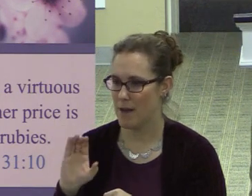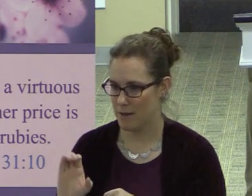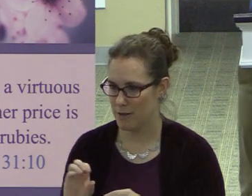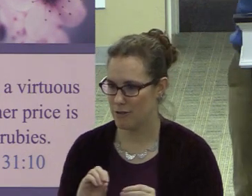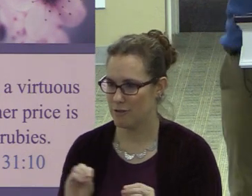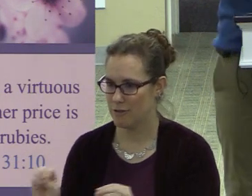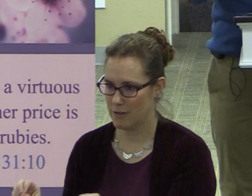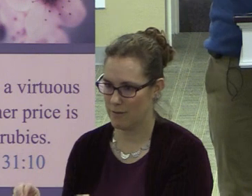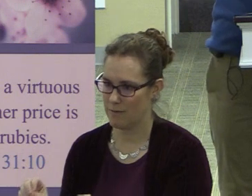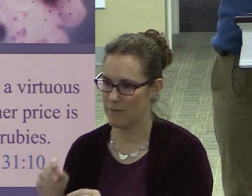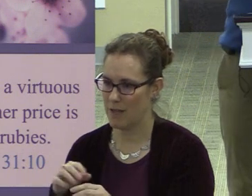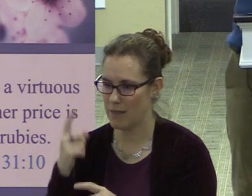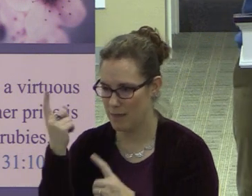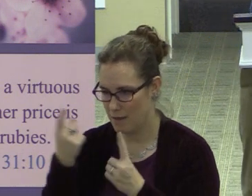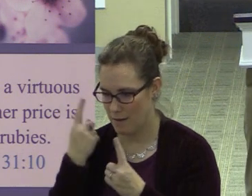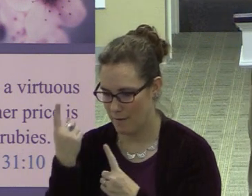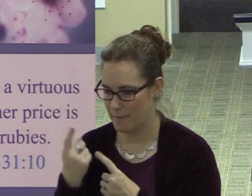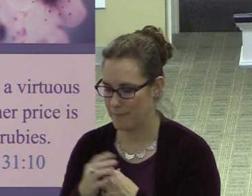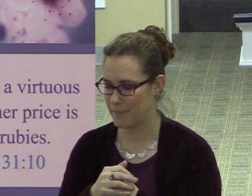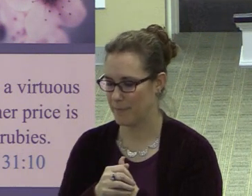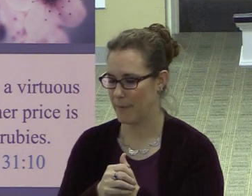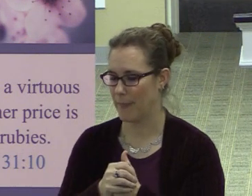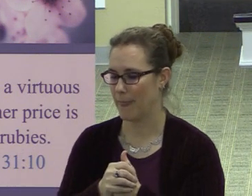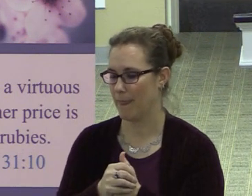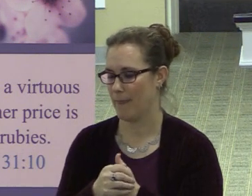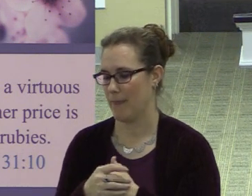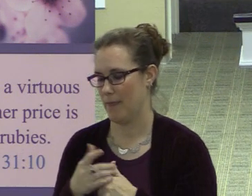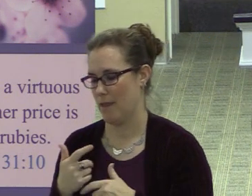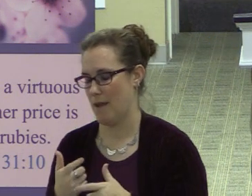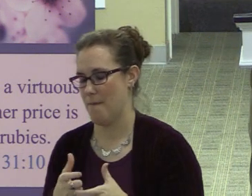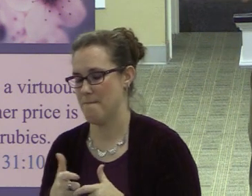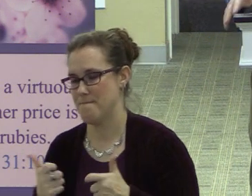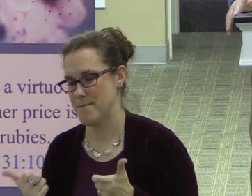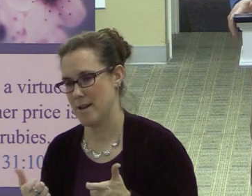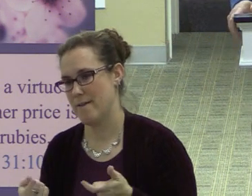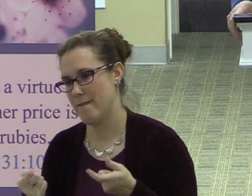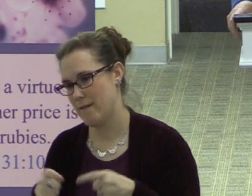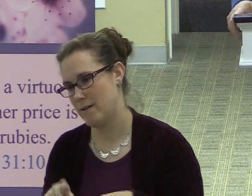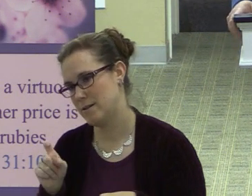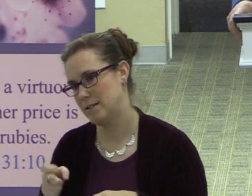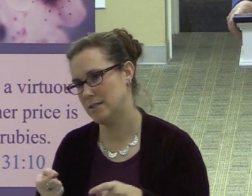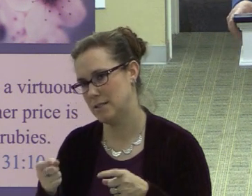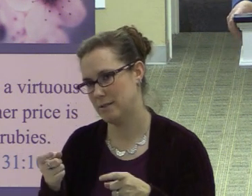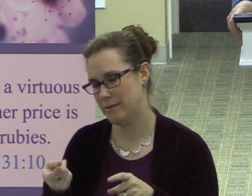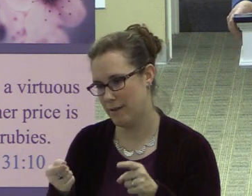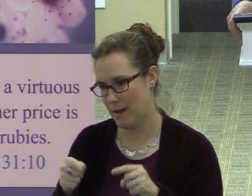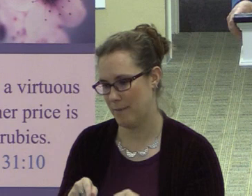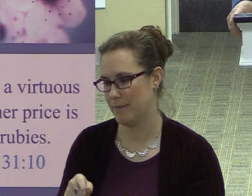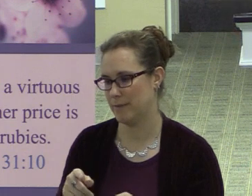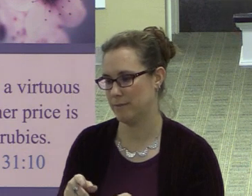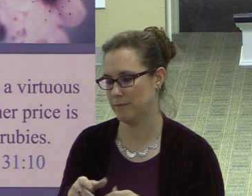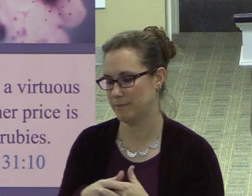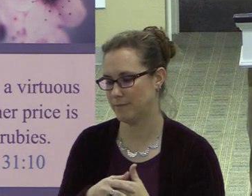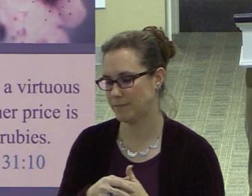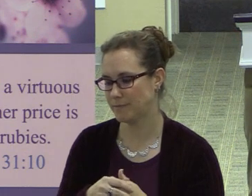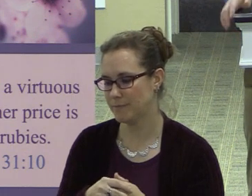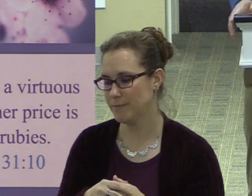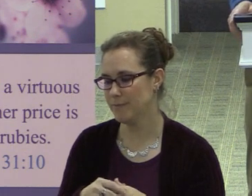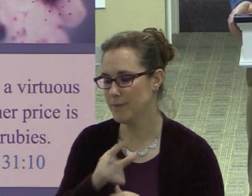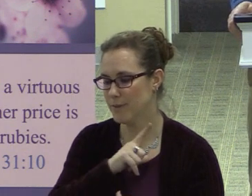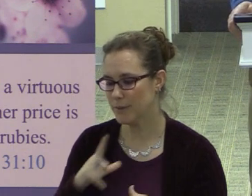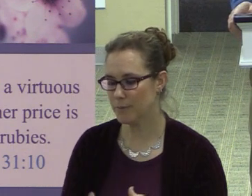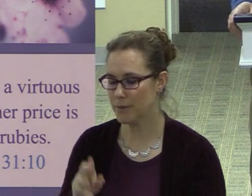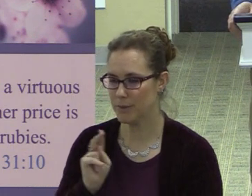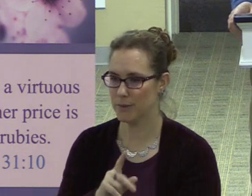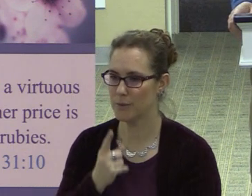Usually, in order to produce a paradigm shift in somebody's thinking, a dramatic event needs to take place. That's what the Lord's going to use